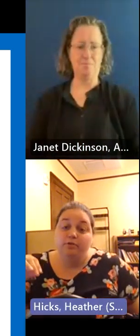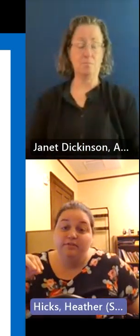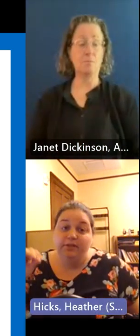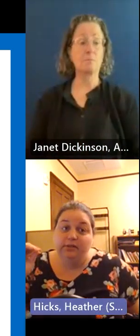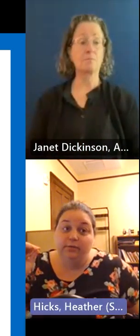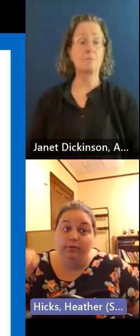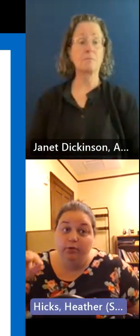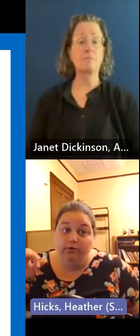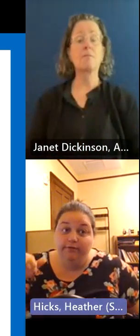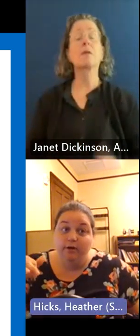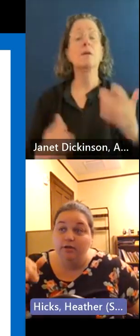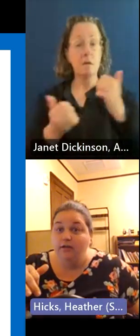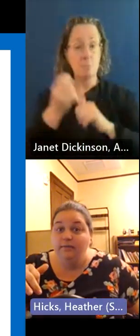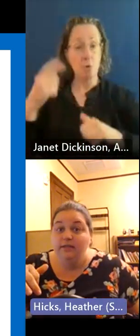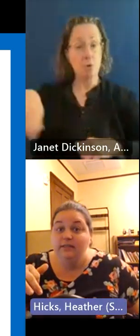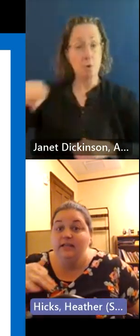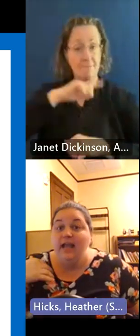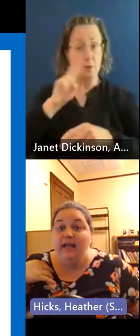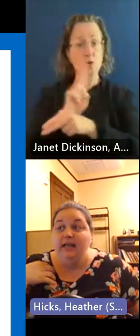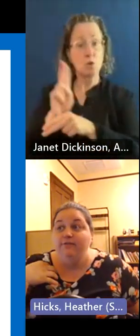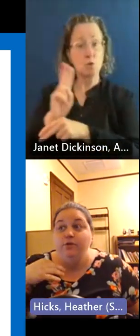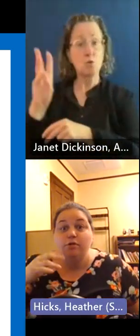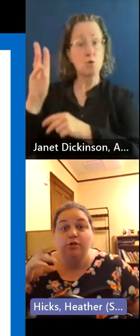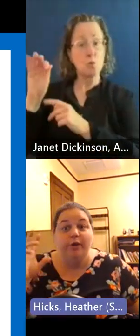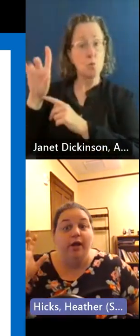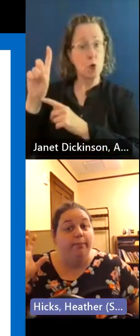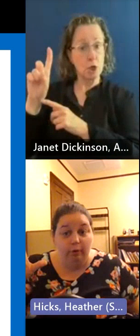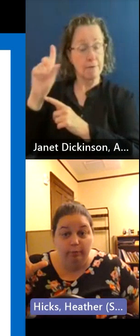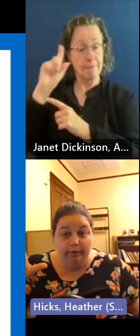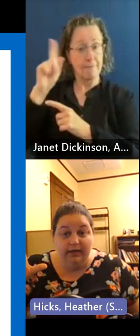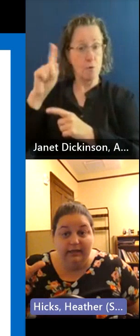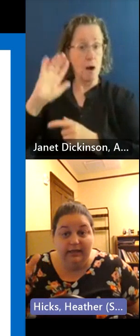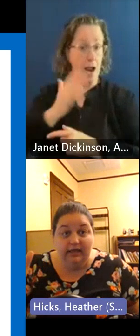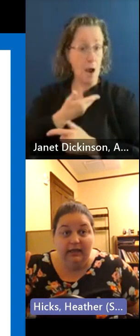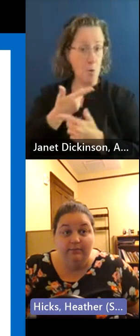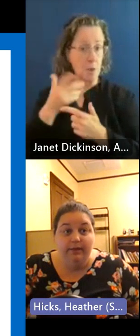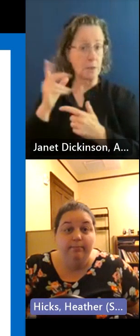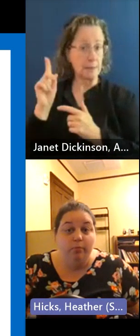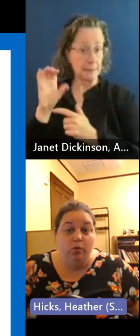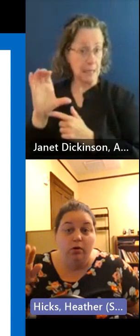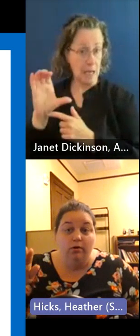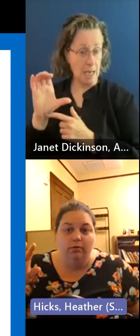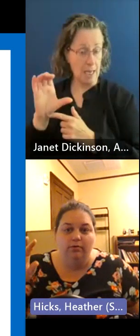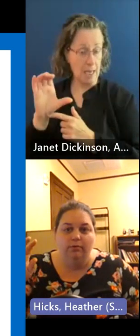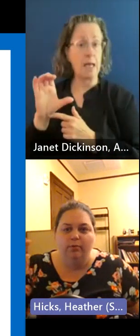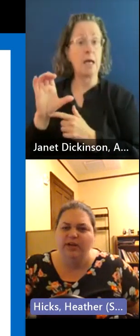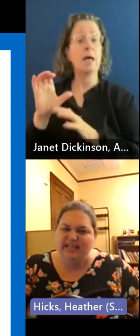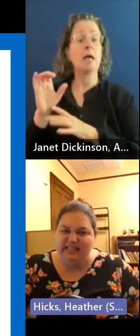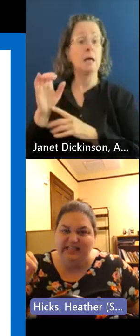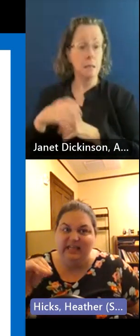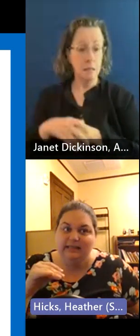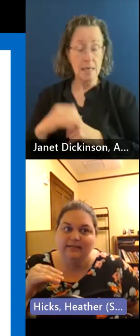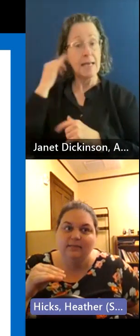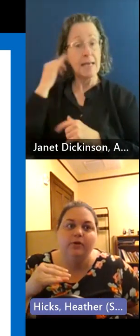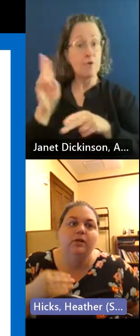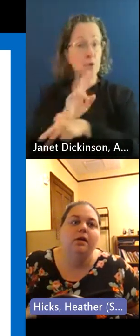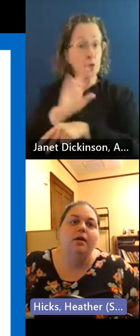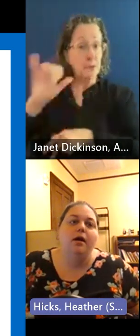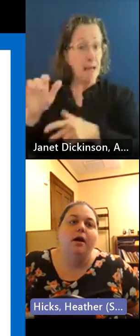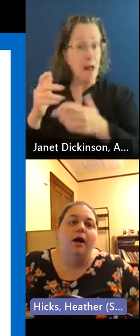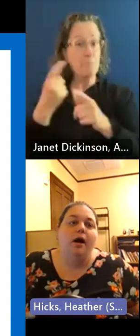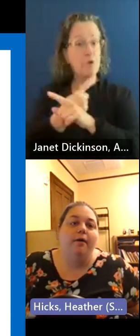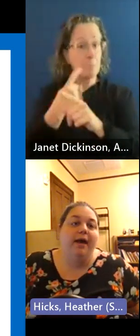So most of us start with Word for our documents, and if you do it appropriately, it can be more easily